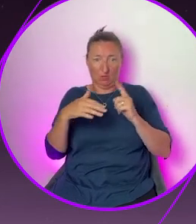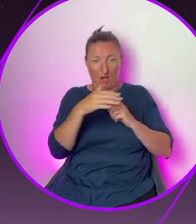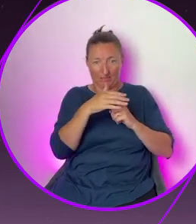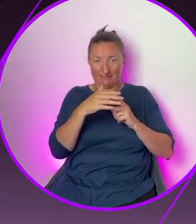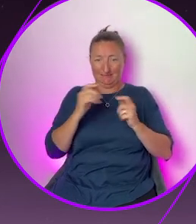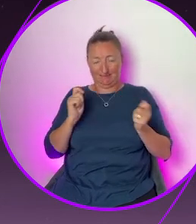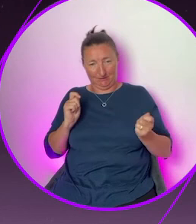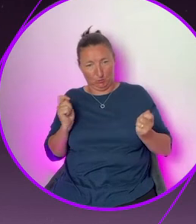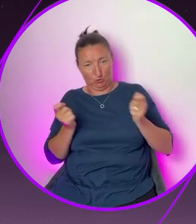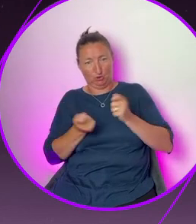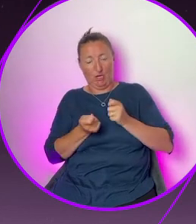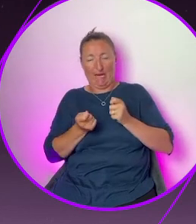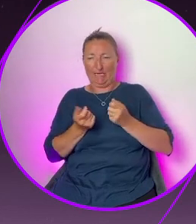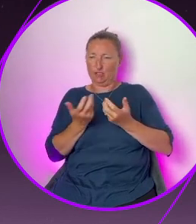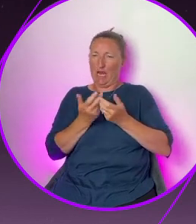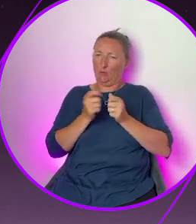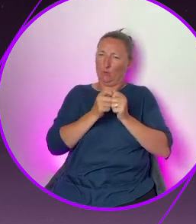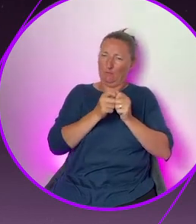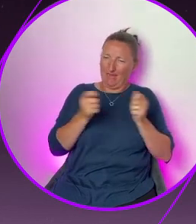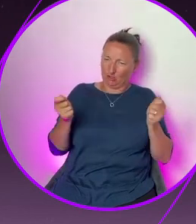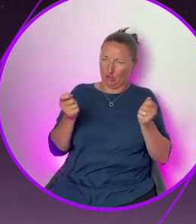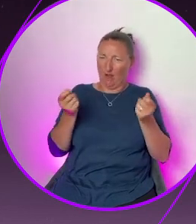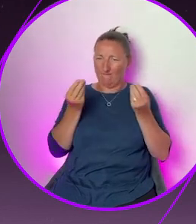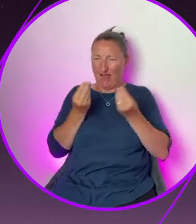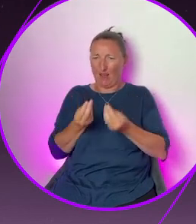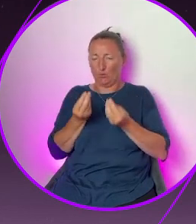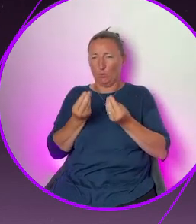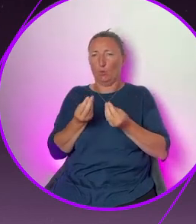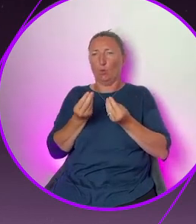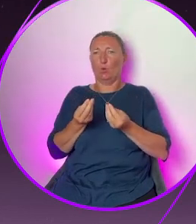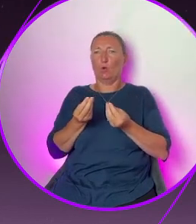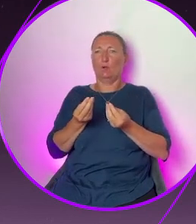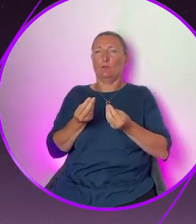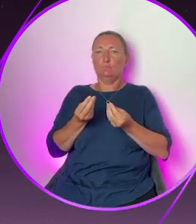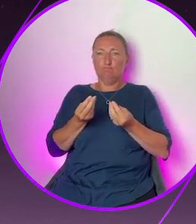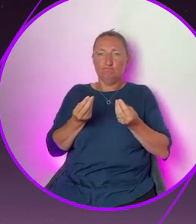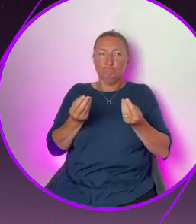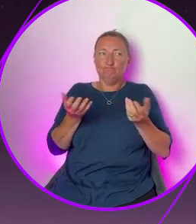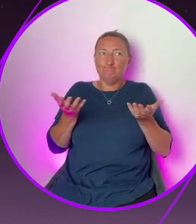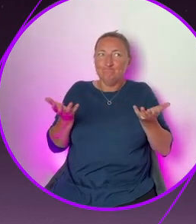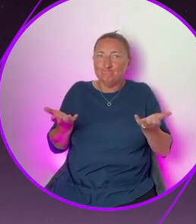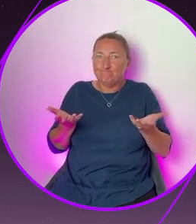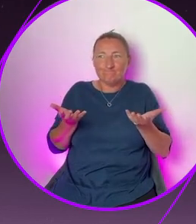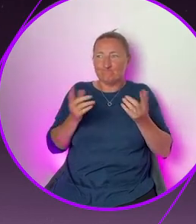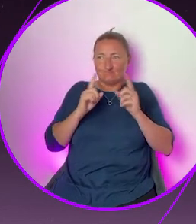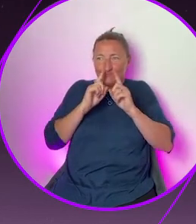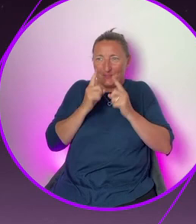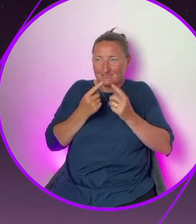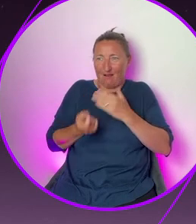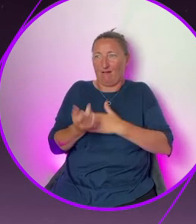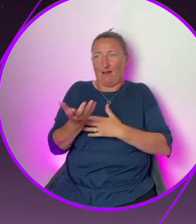how its value is measured and appreciated or not, etc. Like none of this can really